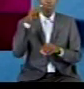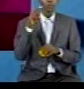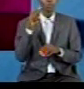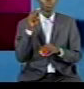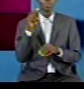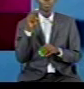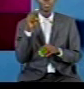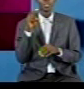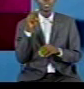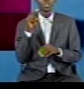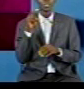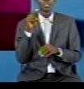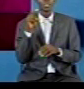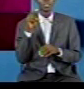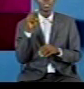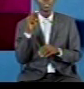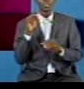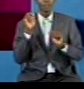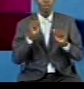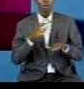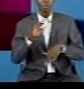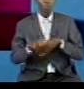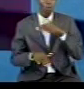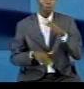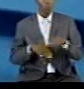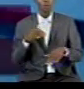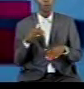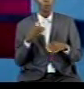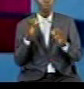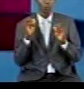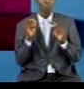And now I can walk by myself.